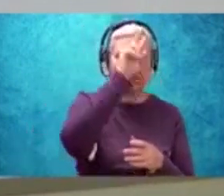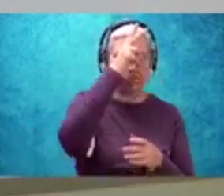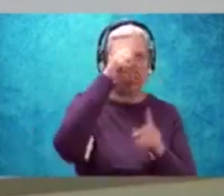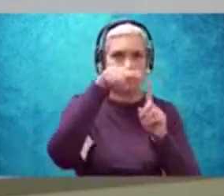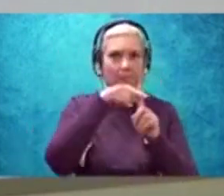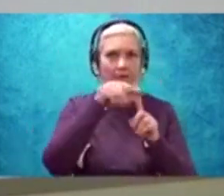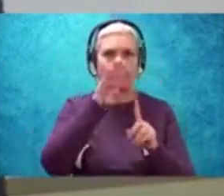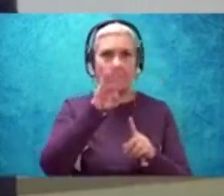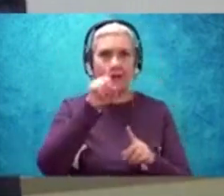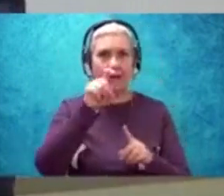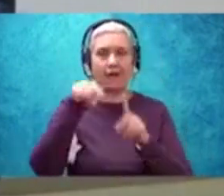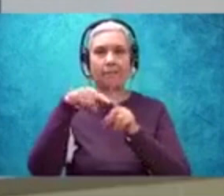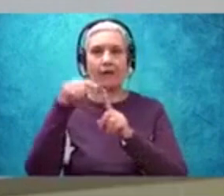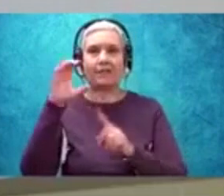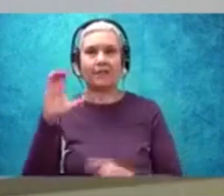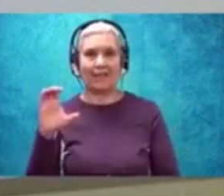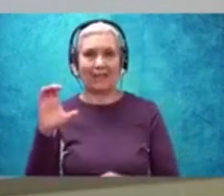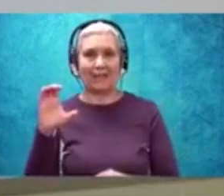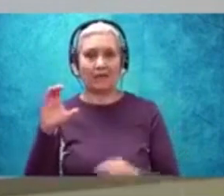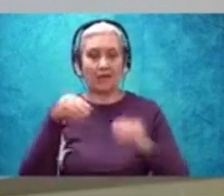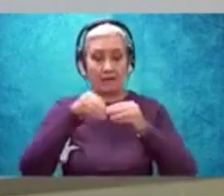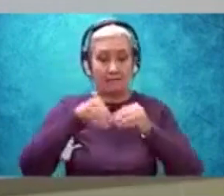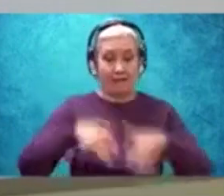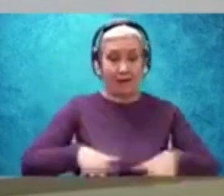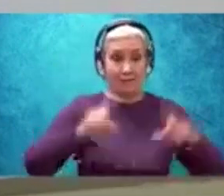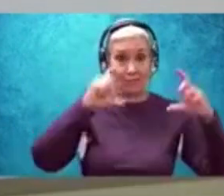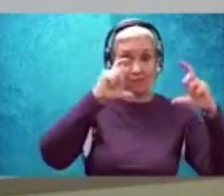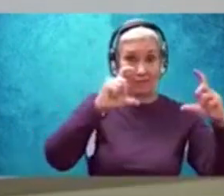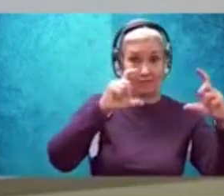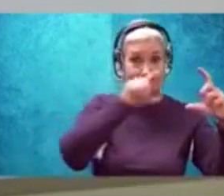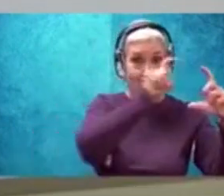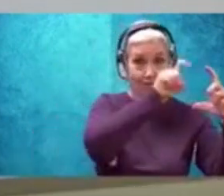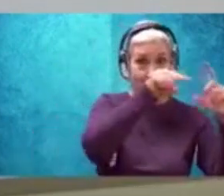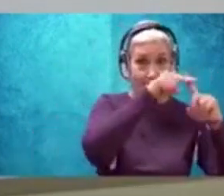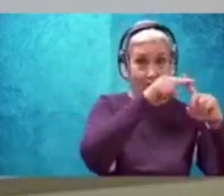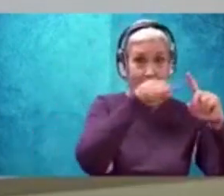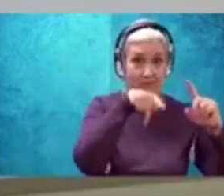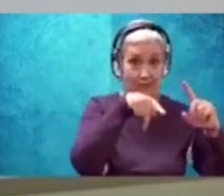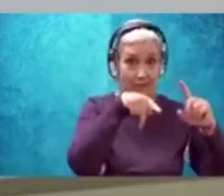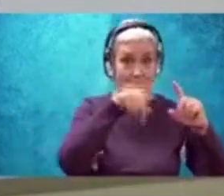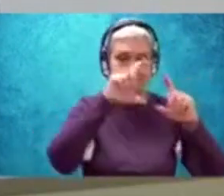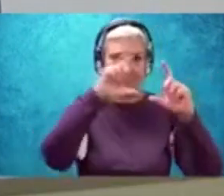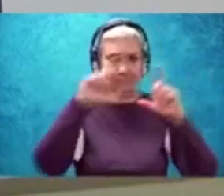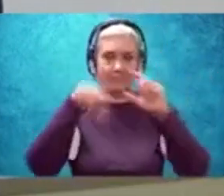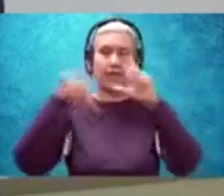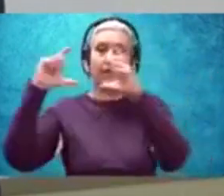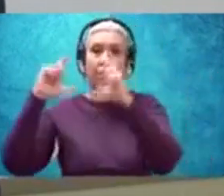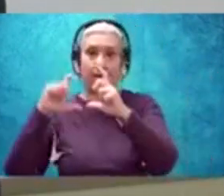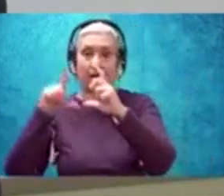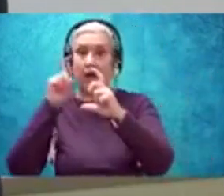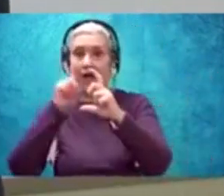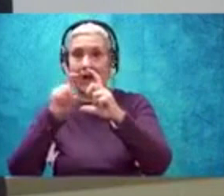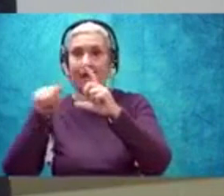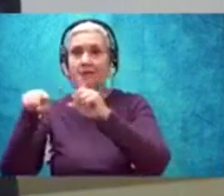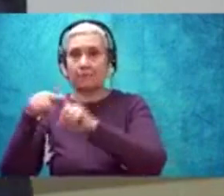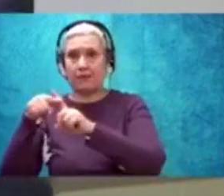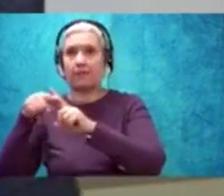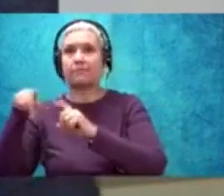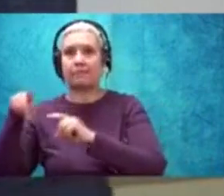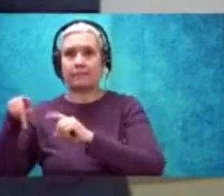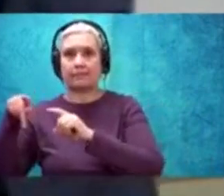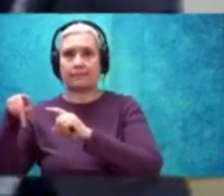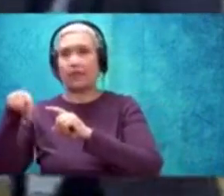c, whereas your factored form looks something like x plus p times the quantity x